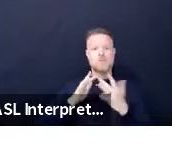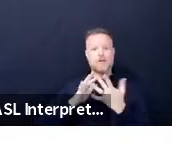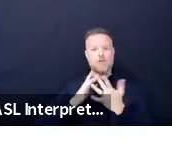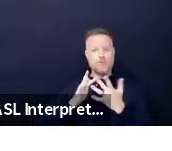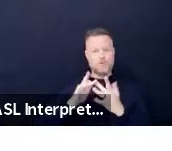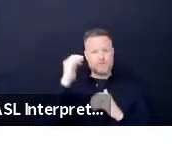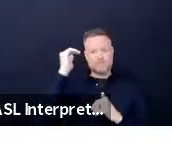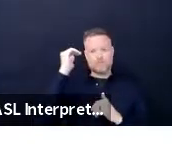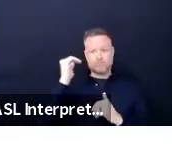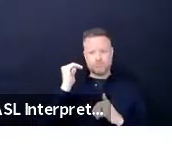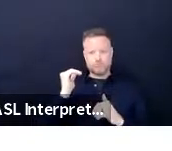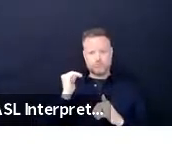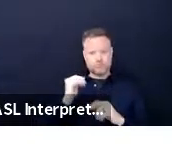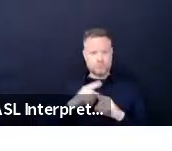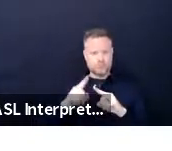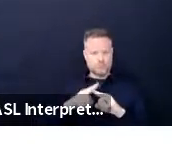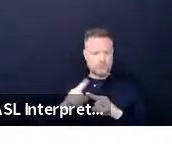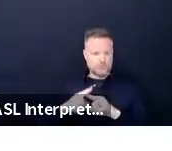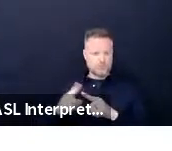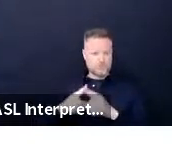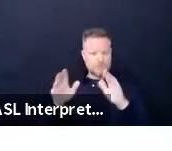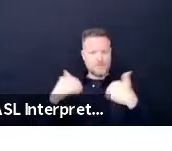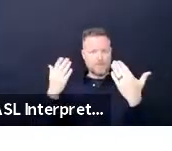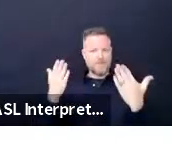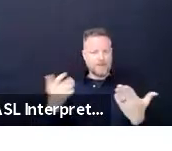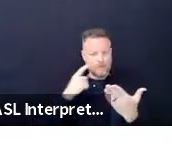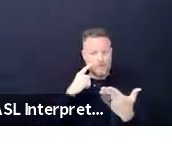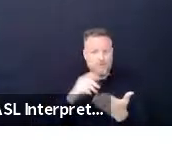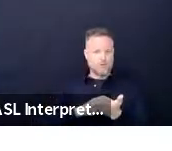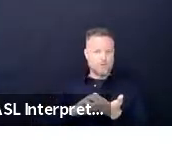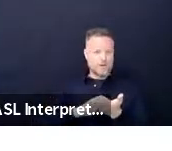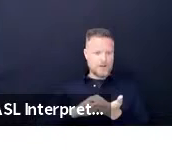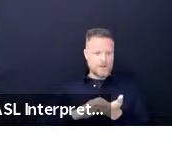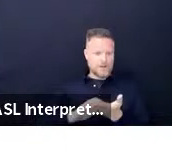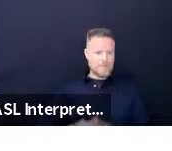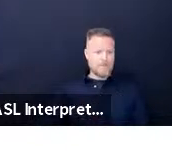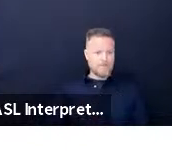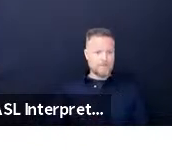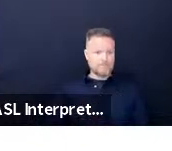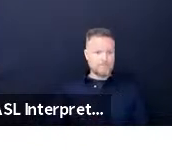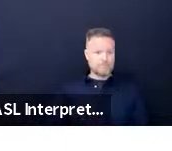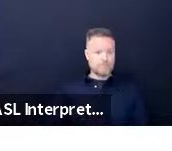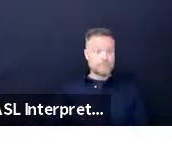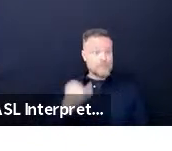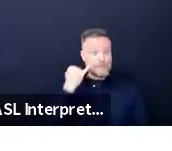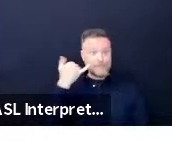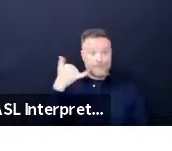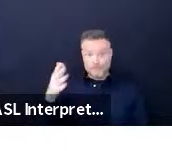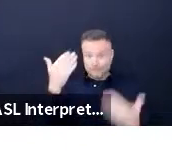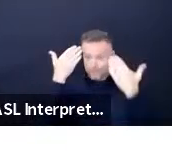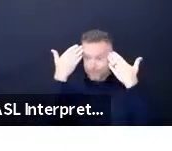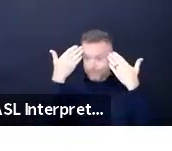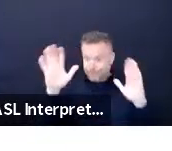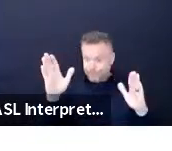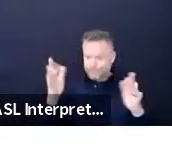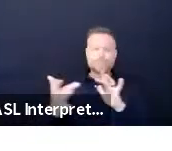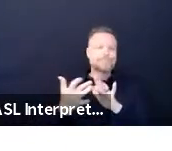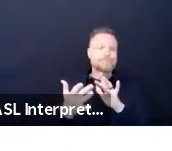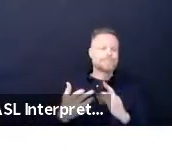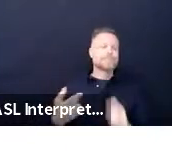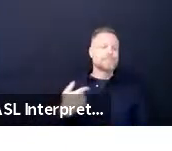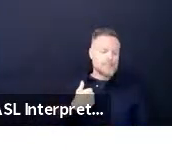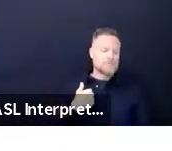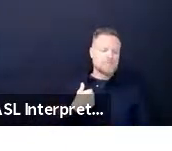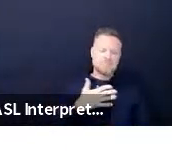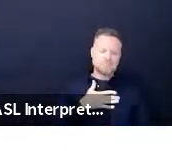on that, and that link will go to the list. If you don't know what to do, reach out to me, and I'll see if I can help